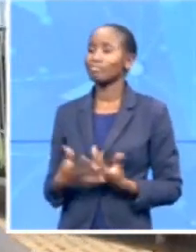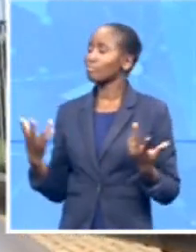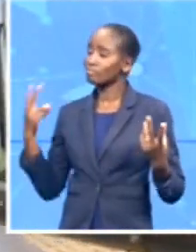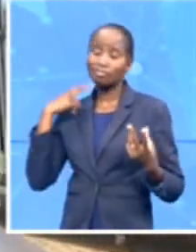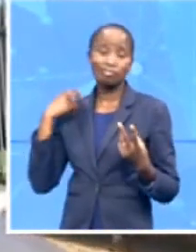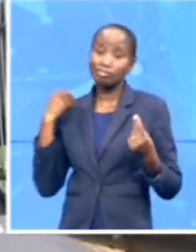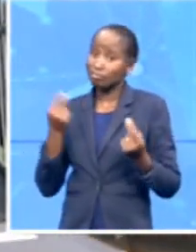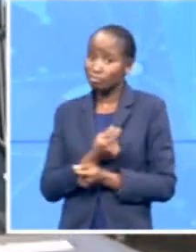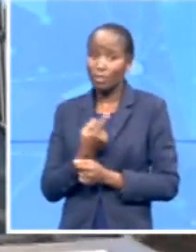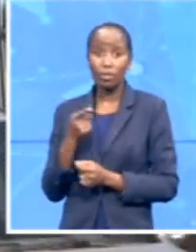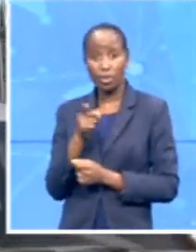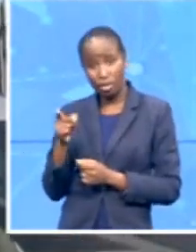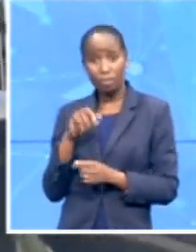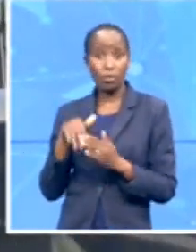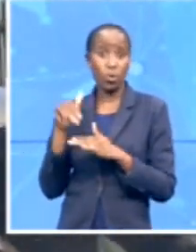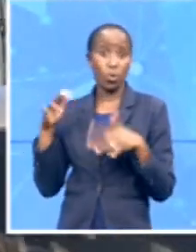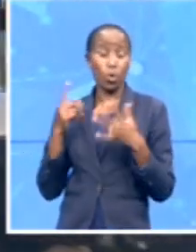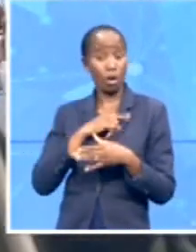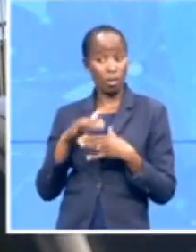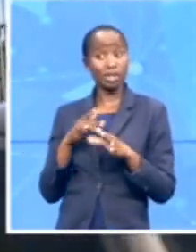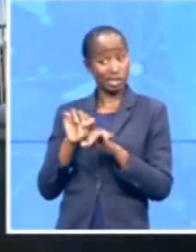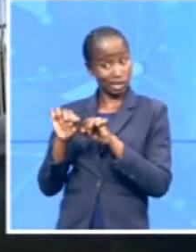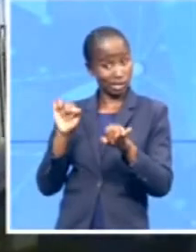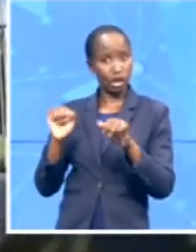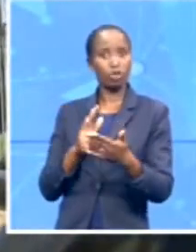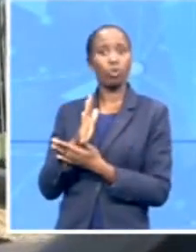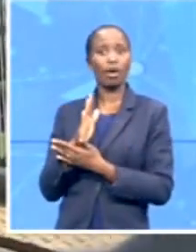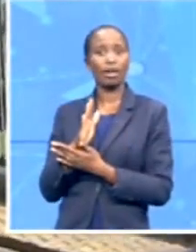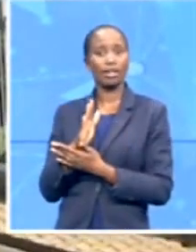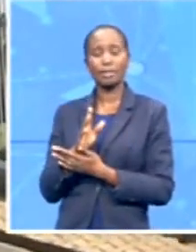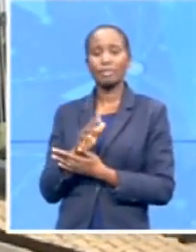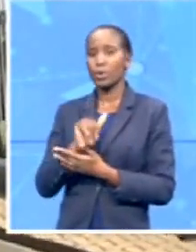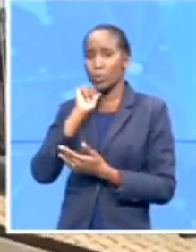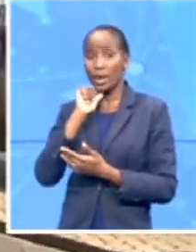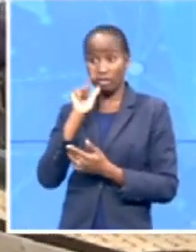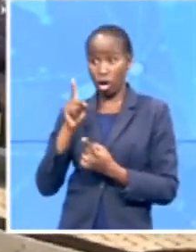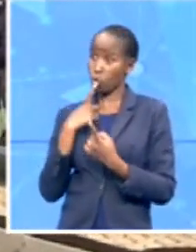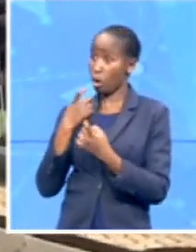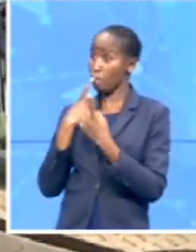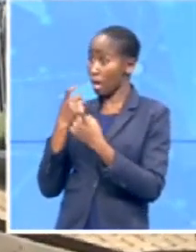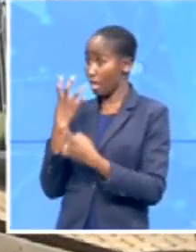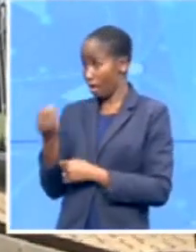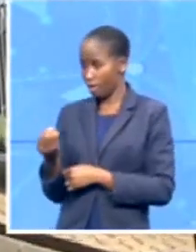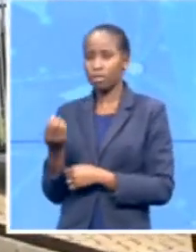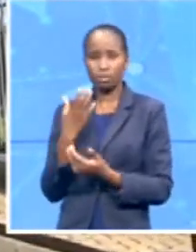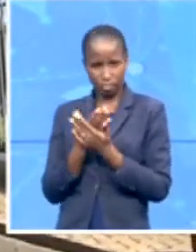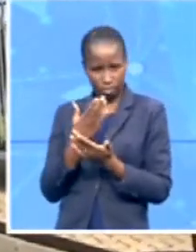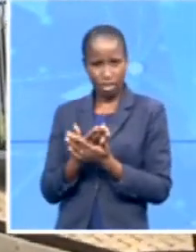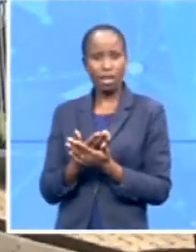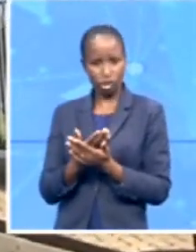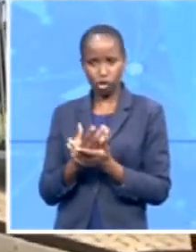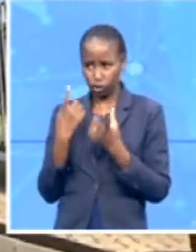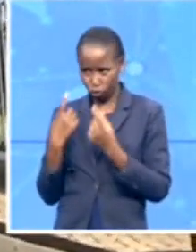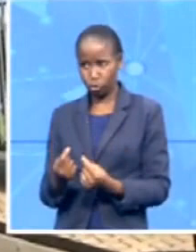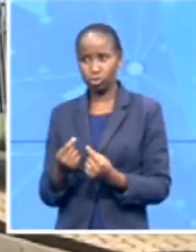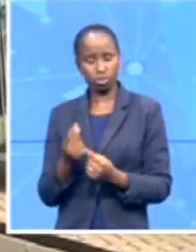supposed to, whatever grievances that they do have, they should have really gone and voted. To me, it doesn't